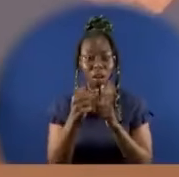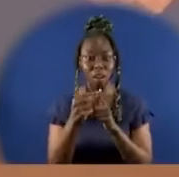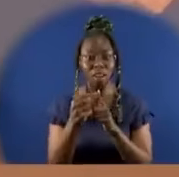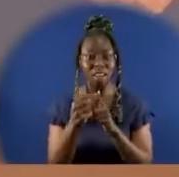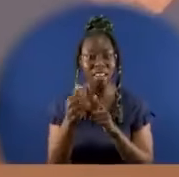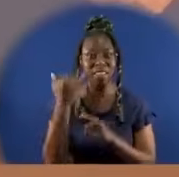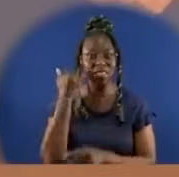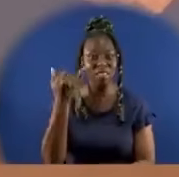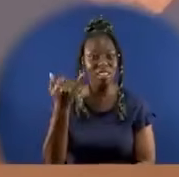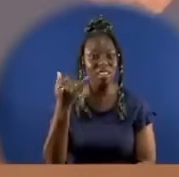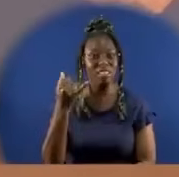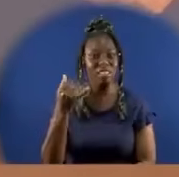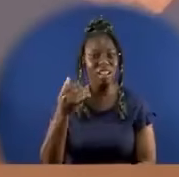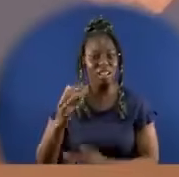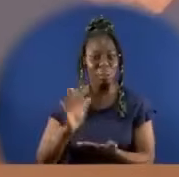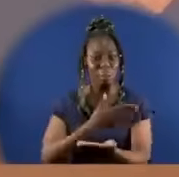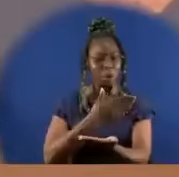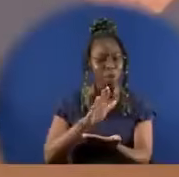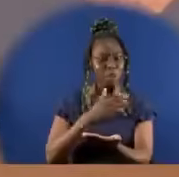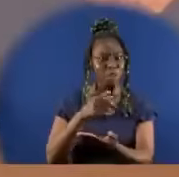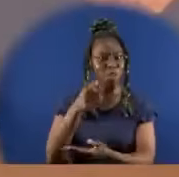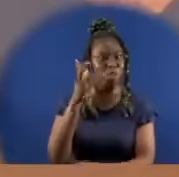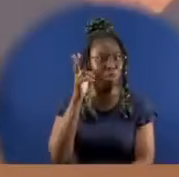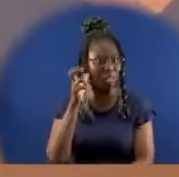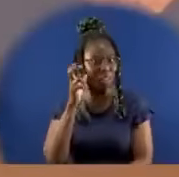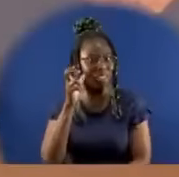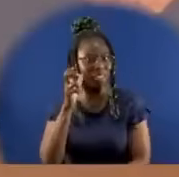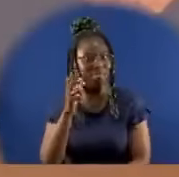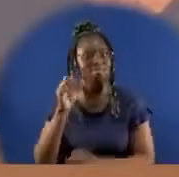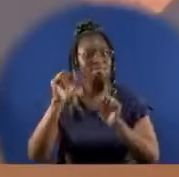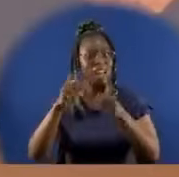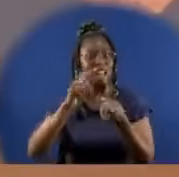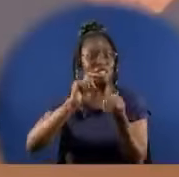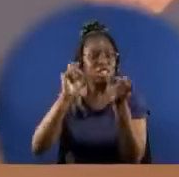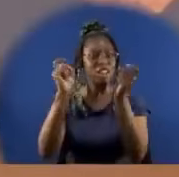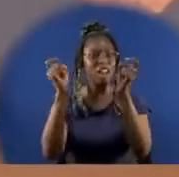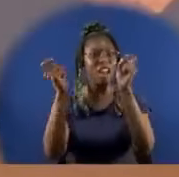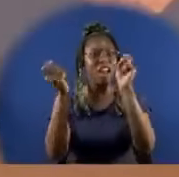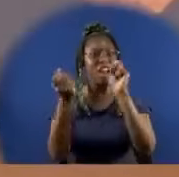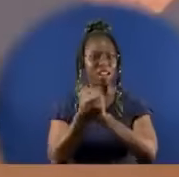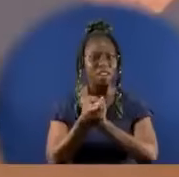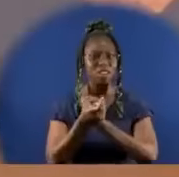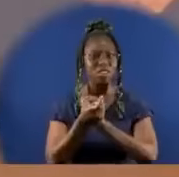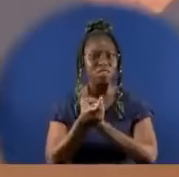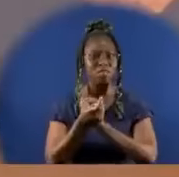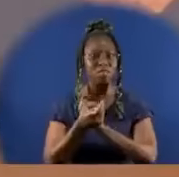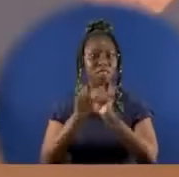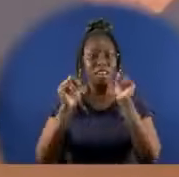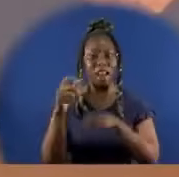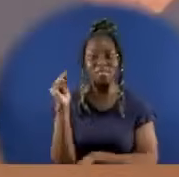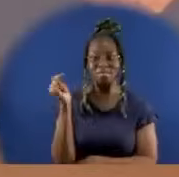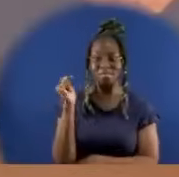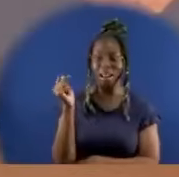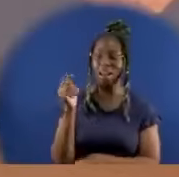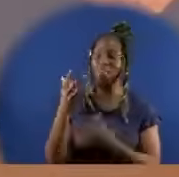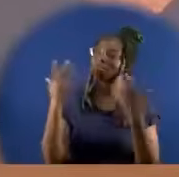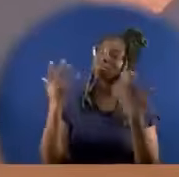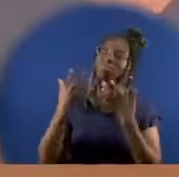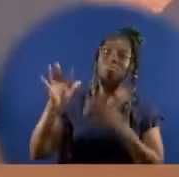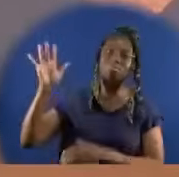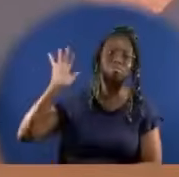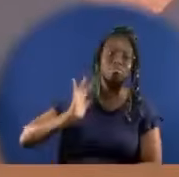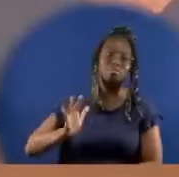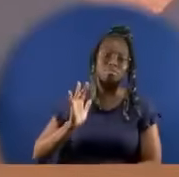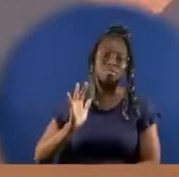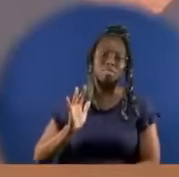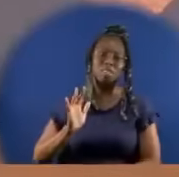music ministry this morning, can change you from being downtrodden to lifted up and testifying about the goodness of the Lord. One word from the Lord. And